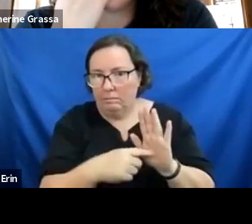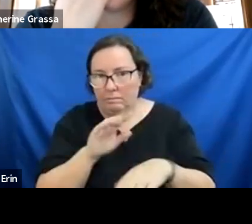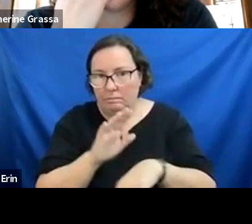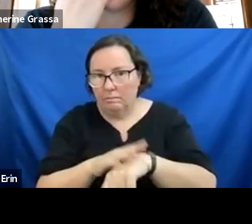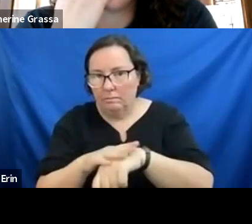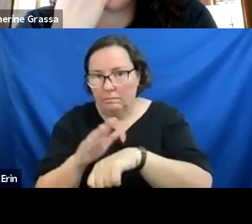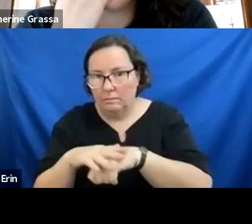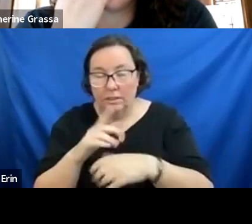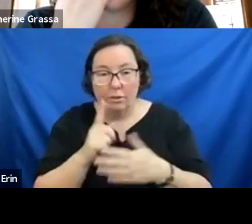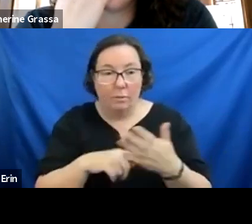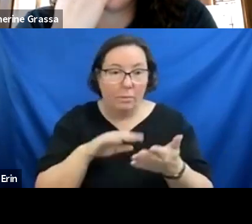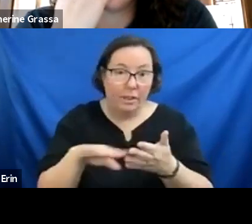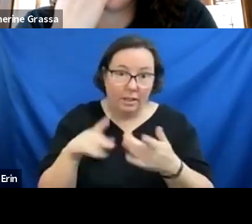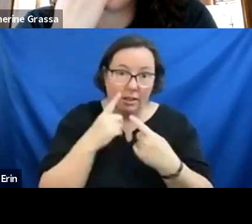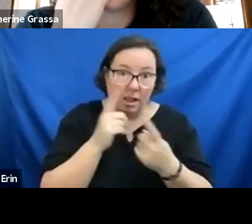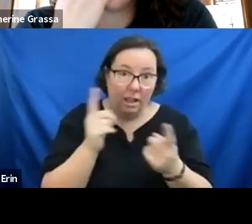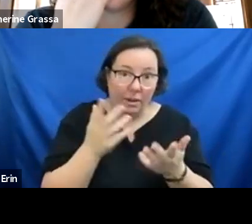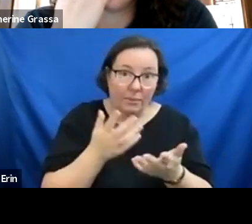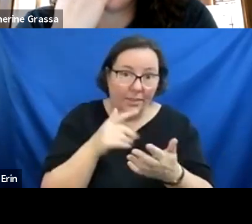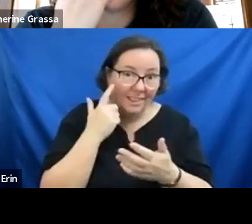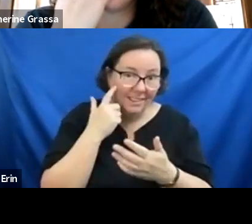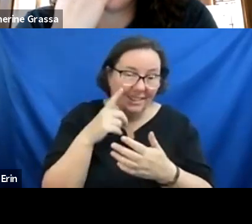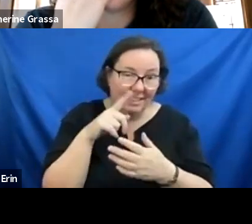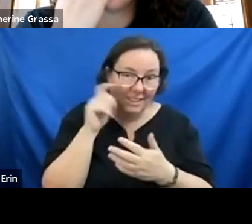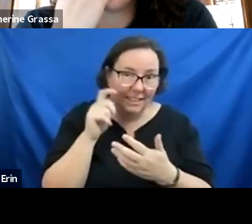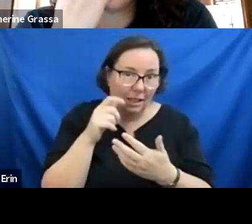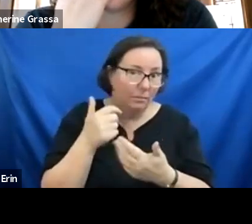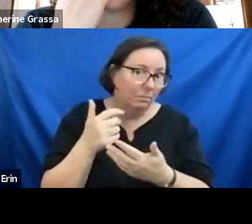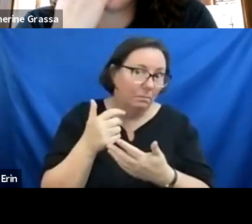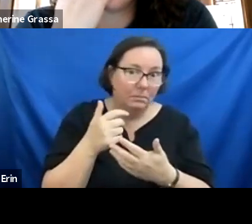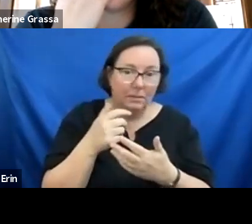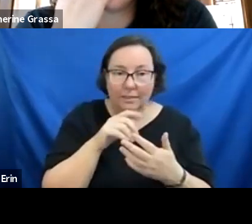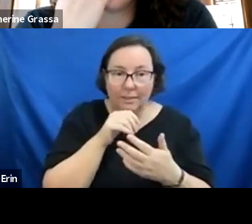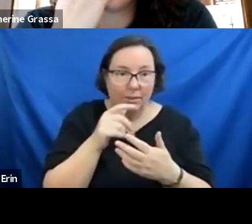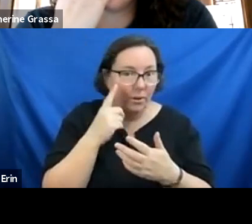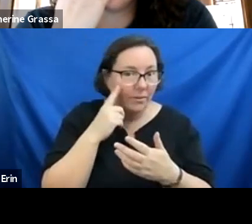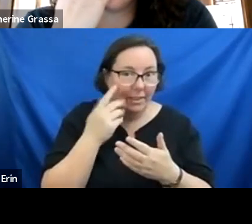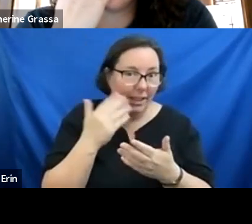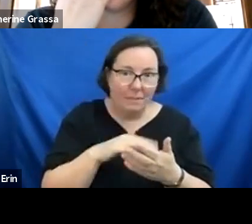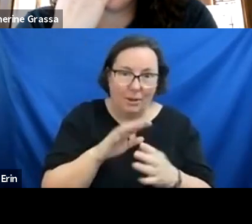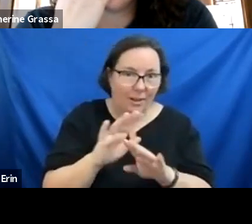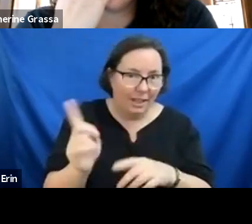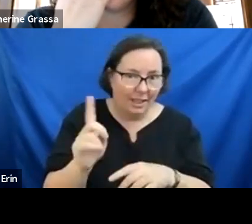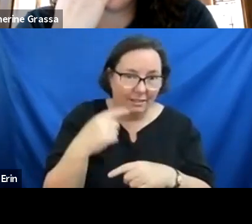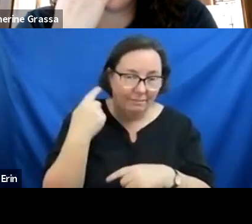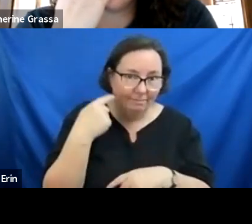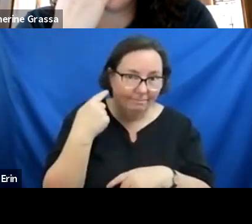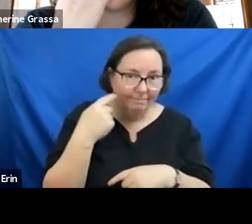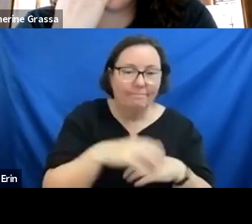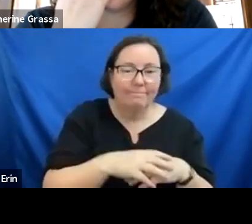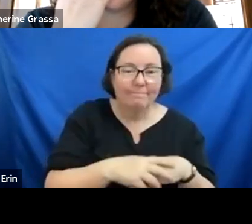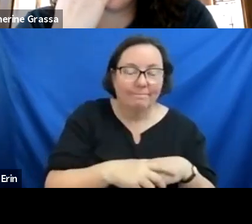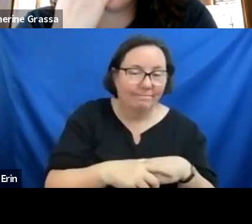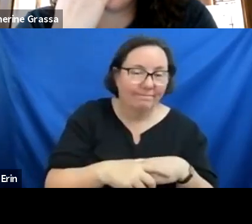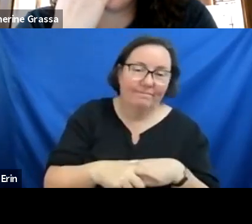what we got away with this summer. And don't even think about doing it again in the fall. We don't No,